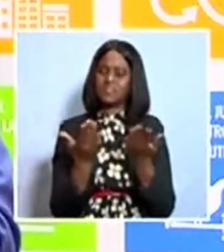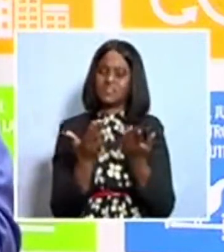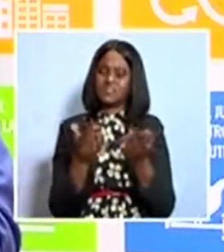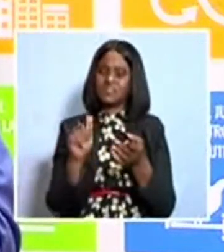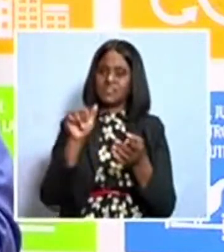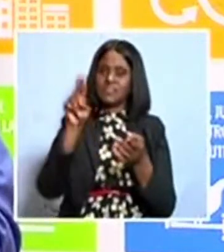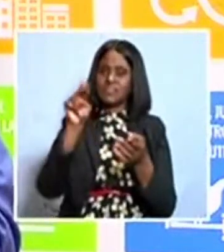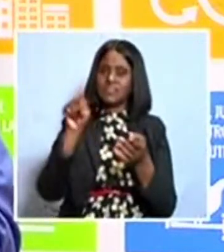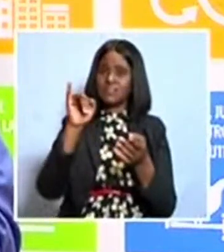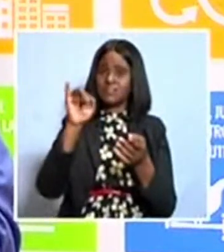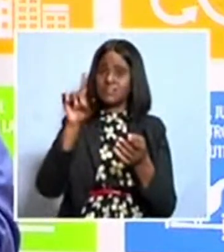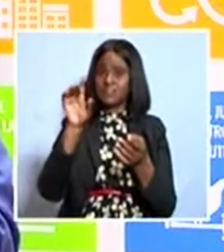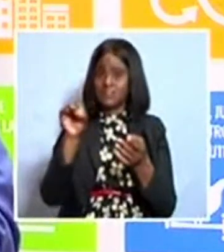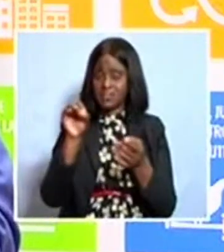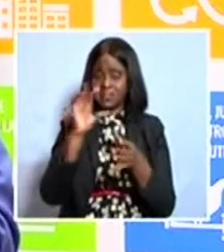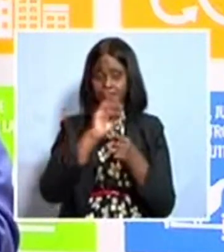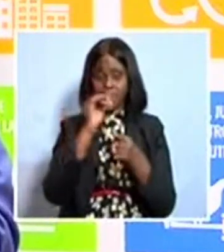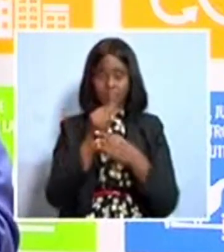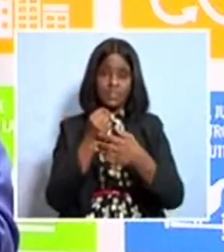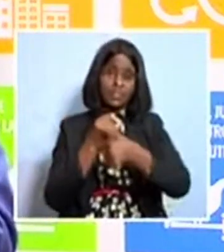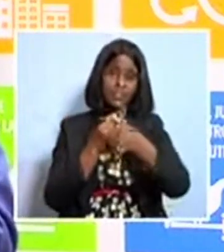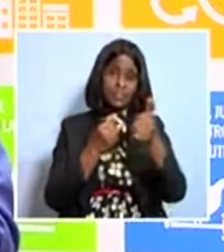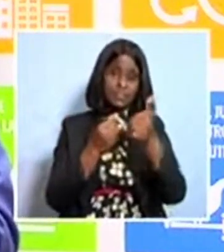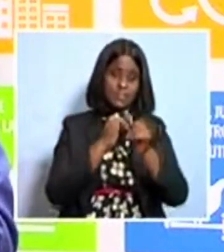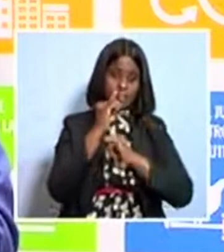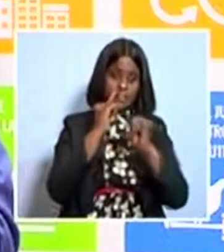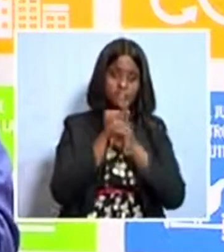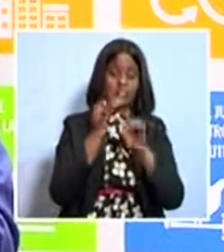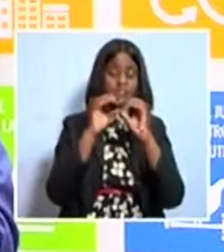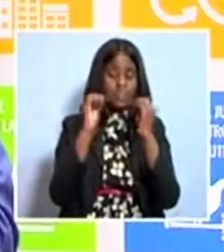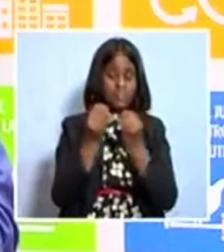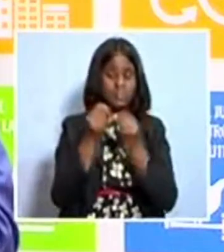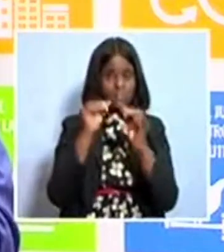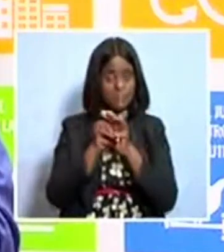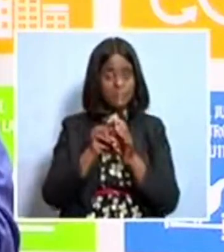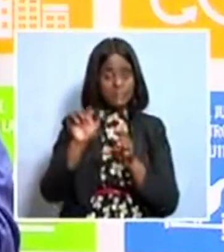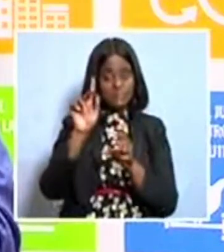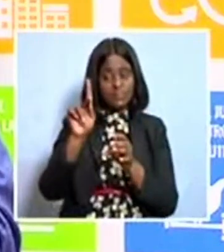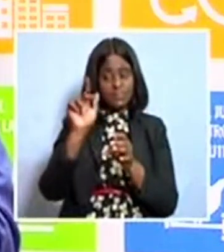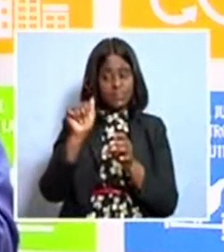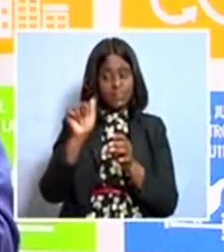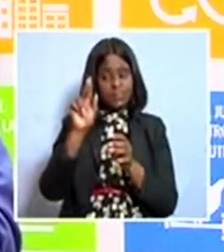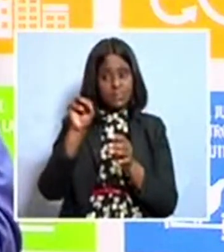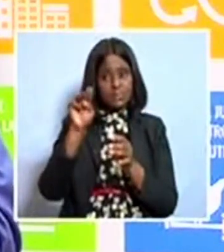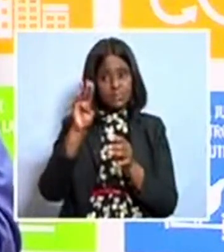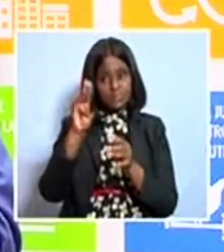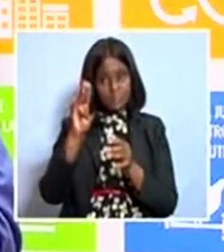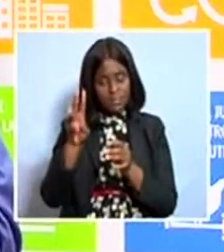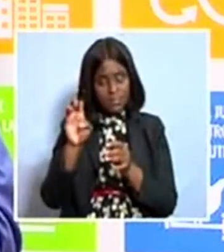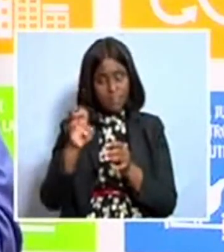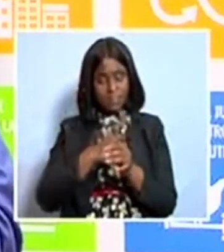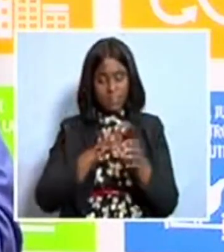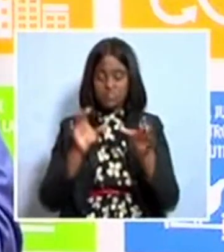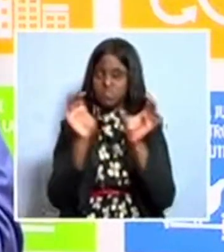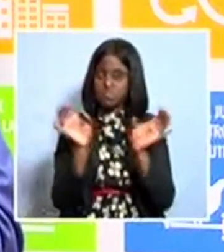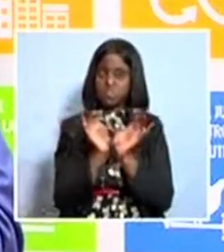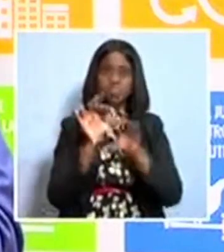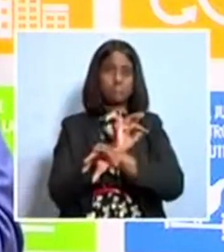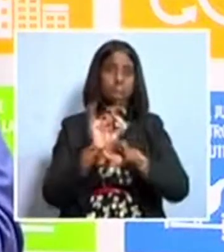UNIDO or these other international organizations in my constituency.